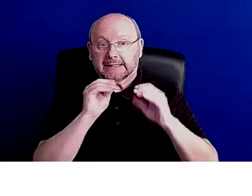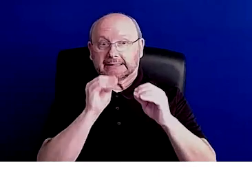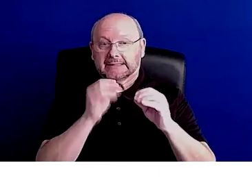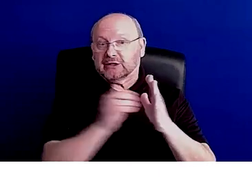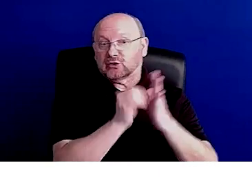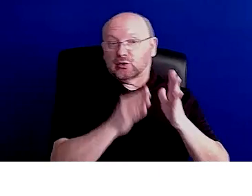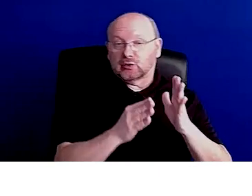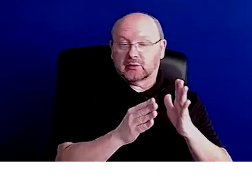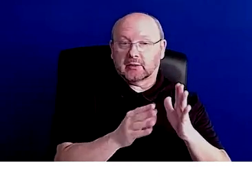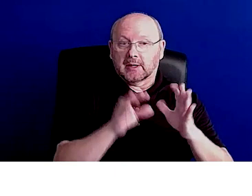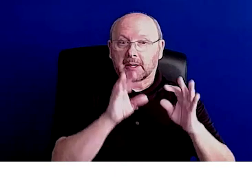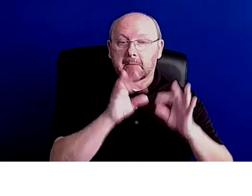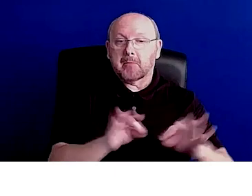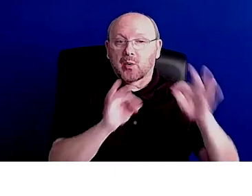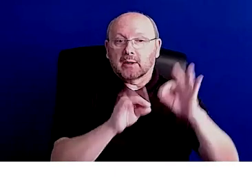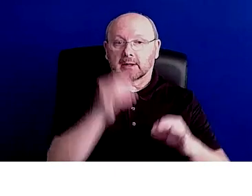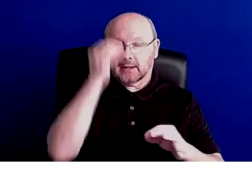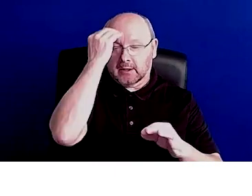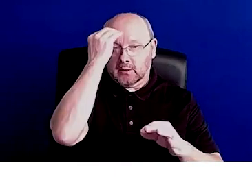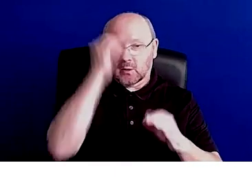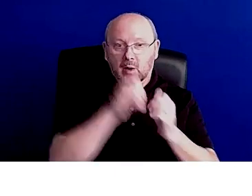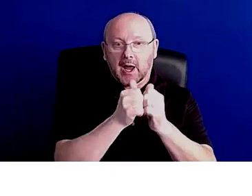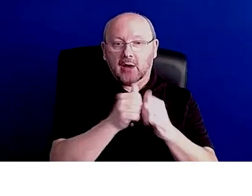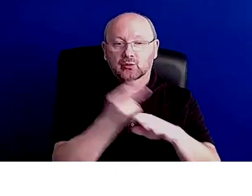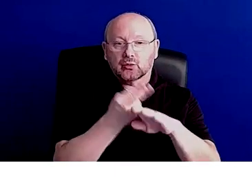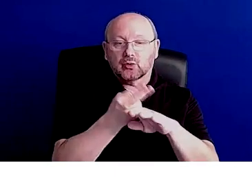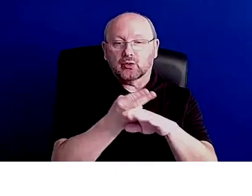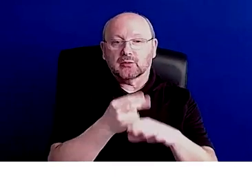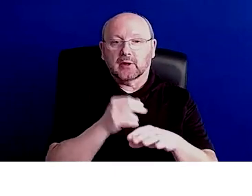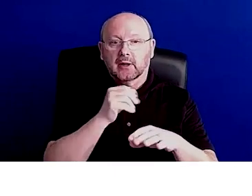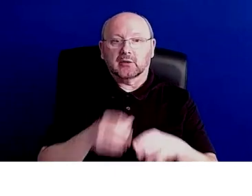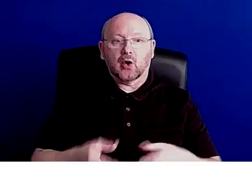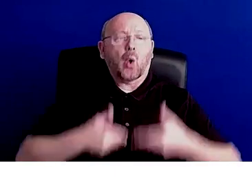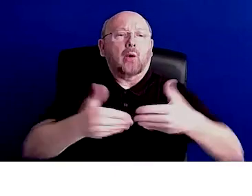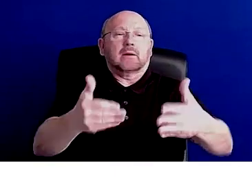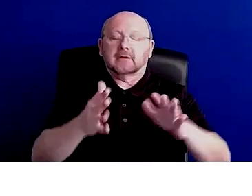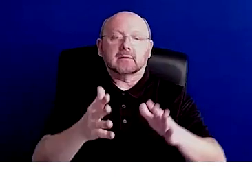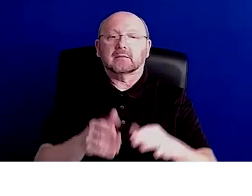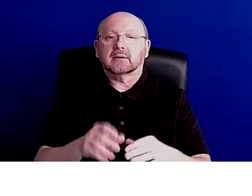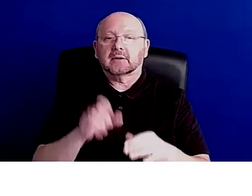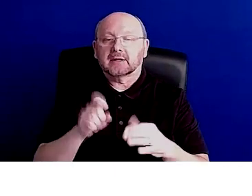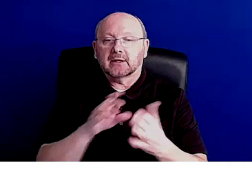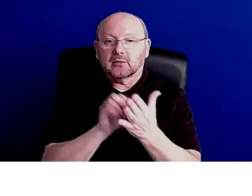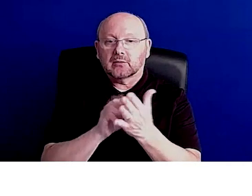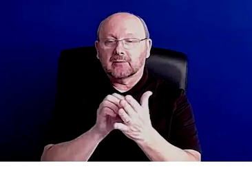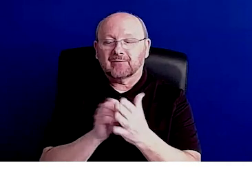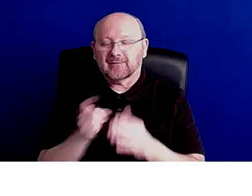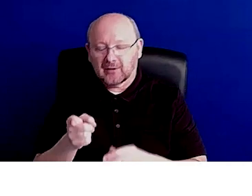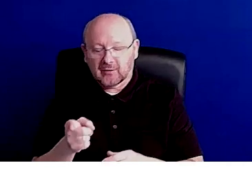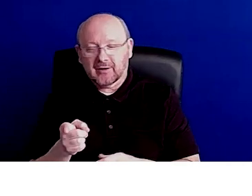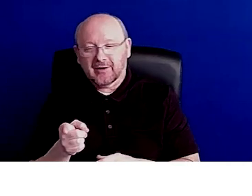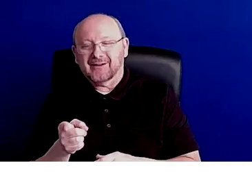that's for the next. ChatGPT passed the bar though, right? I mean, Yeah. it passed the bar on the 90th percentile, so it knows lawyer talk too. Yeah. I